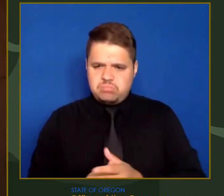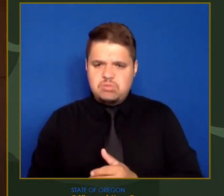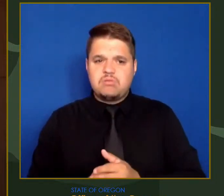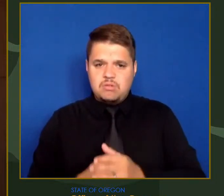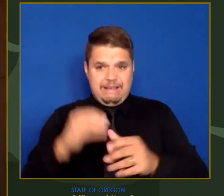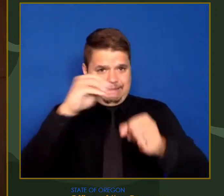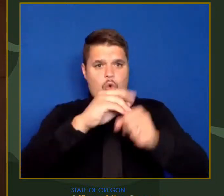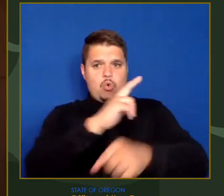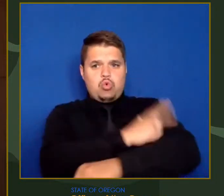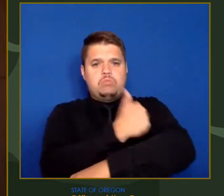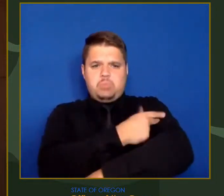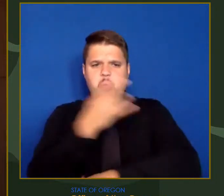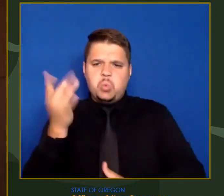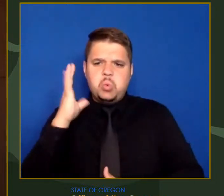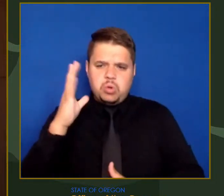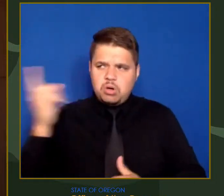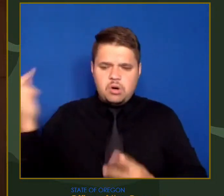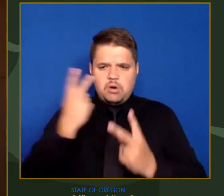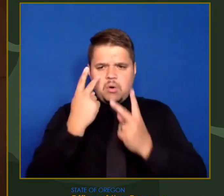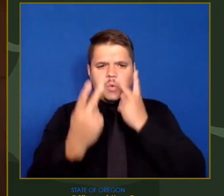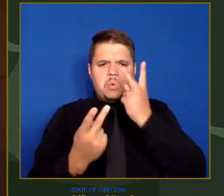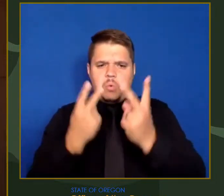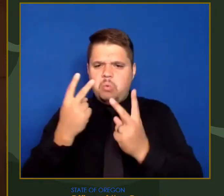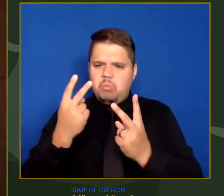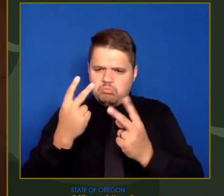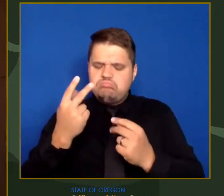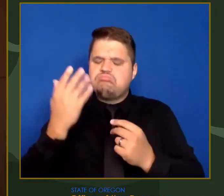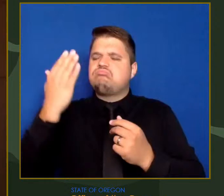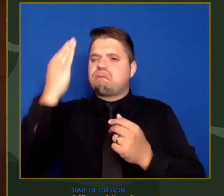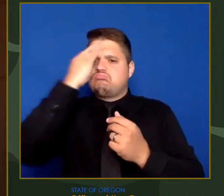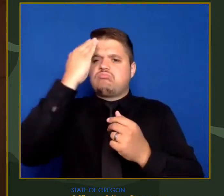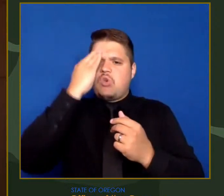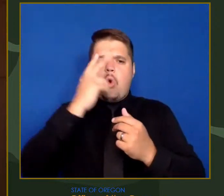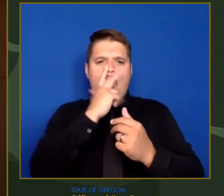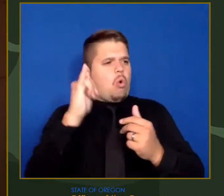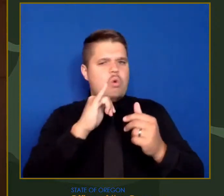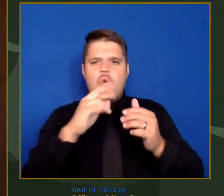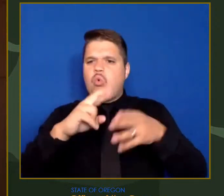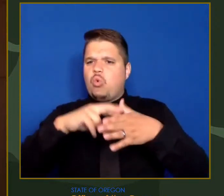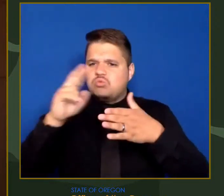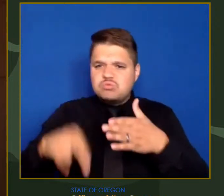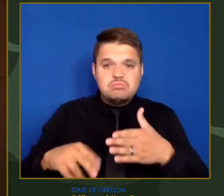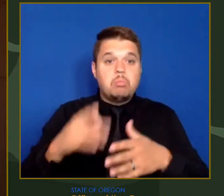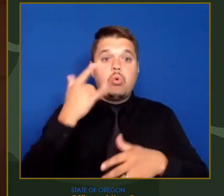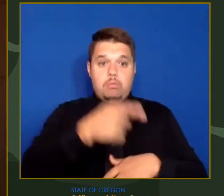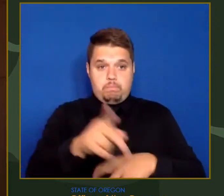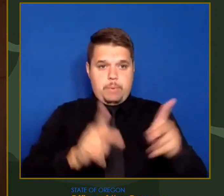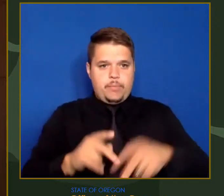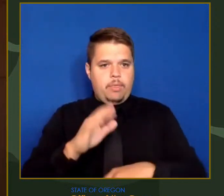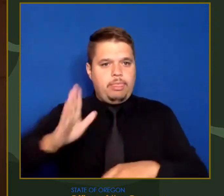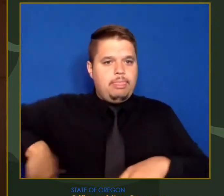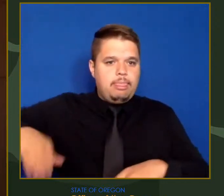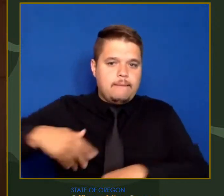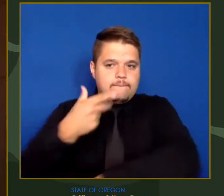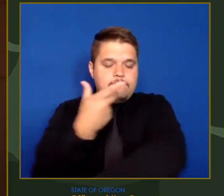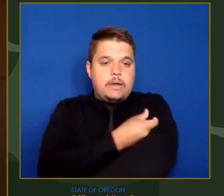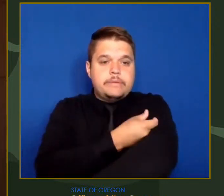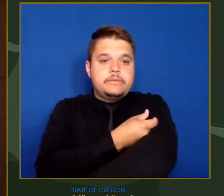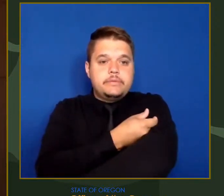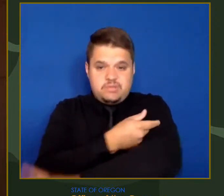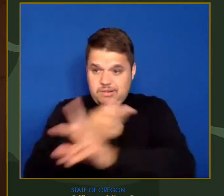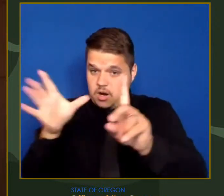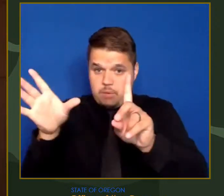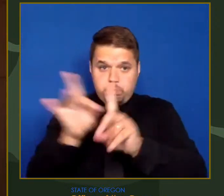But before I turn it over to him, I wanted to remind everyone that our Take Your Shot Oregon